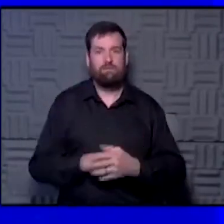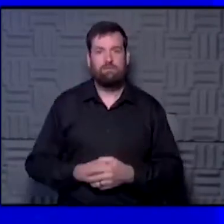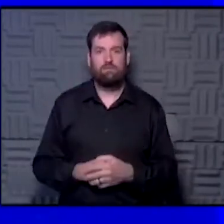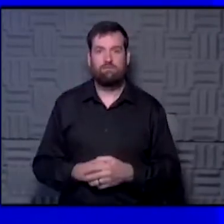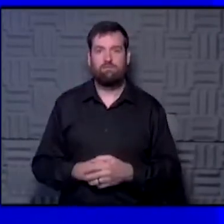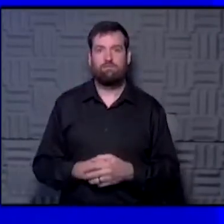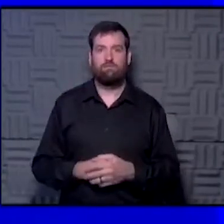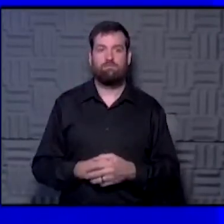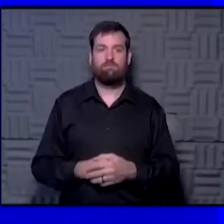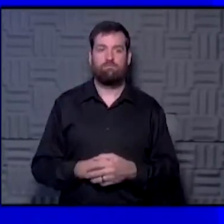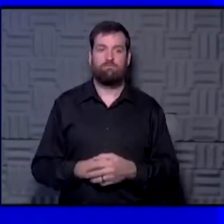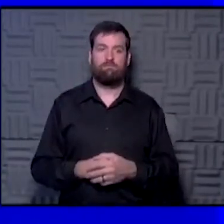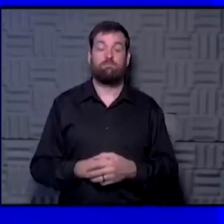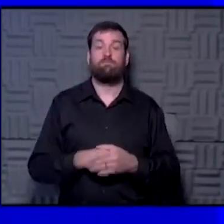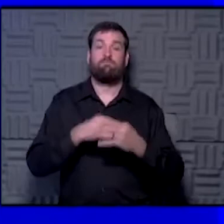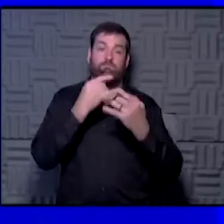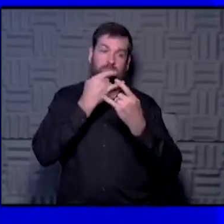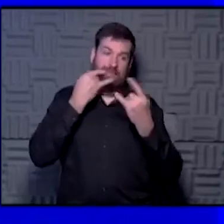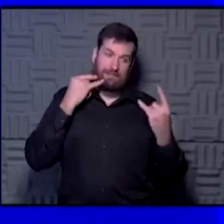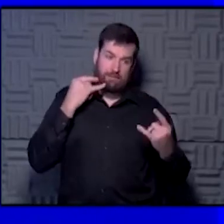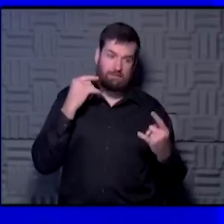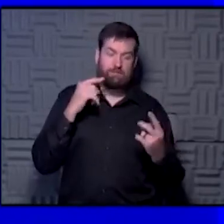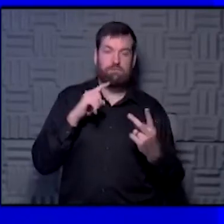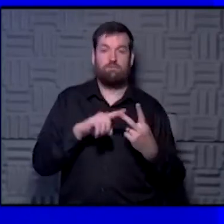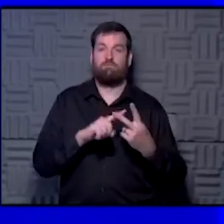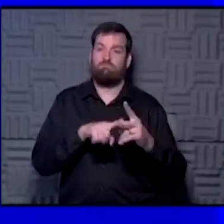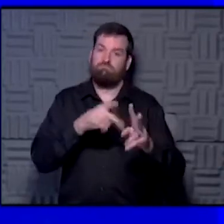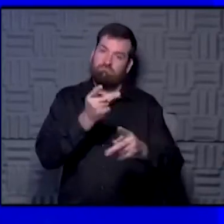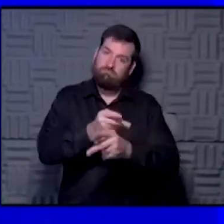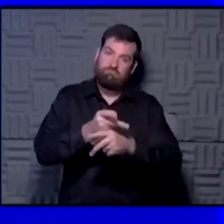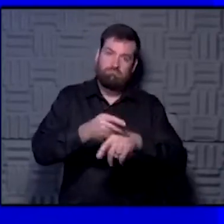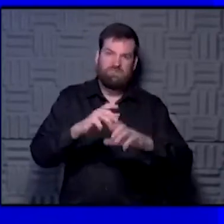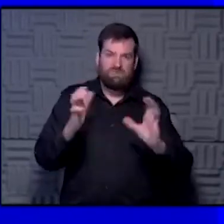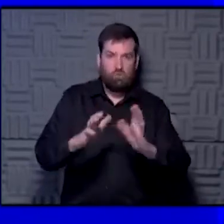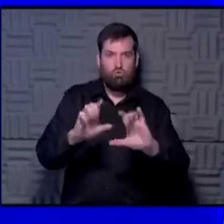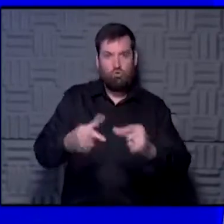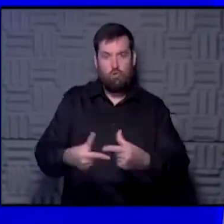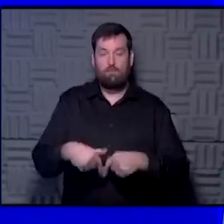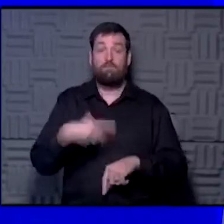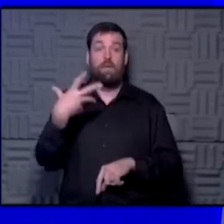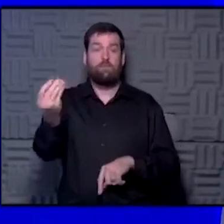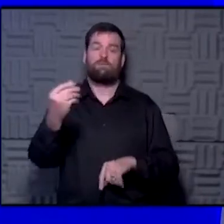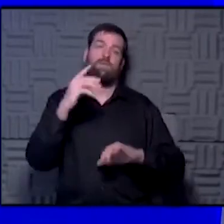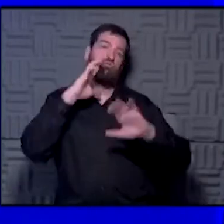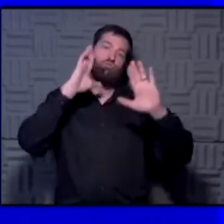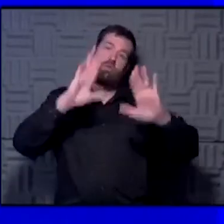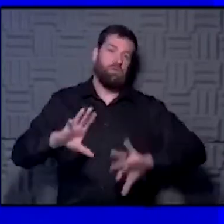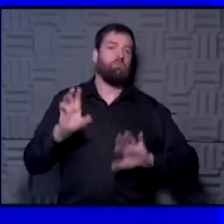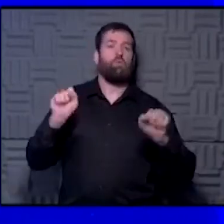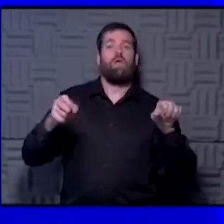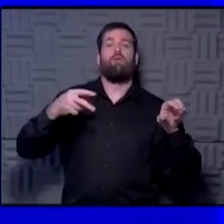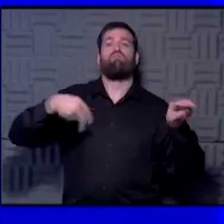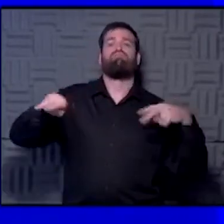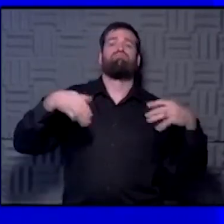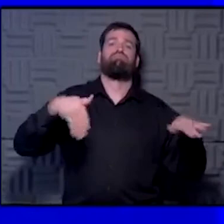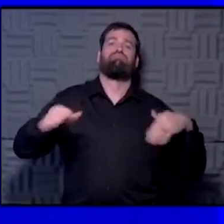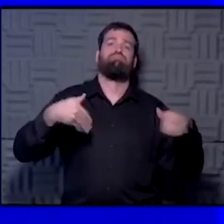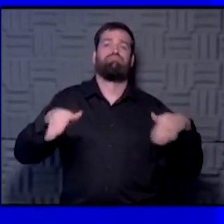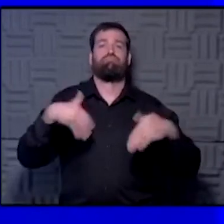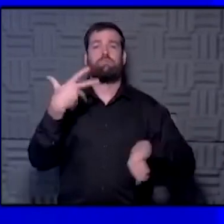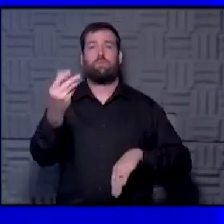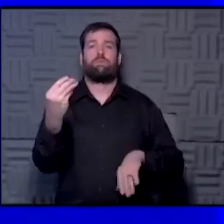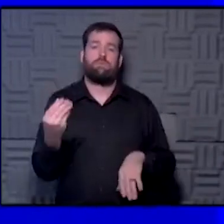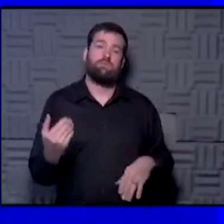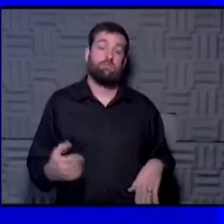So, you know, wear the mask, stay in the small groups. Certainly outside is great. You can walk around outdoors,